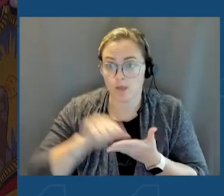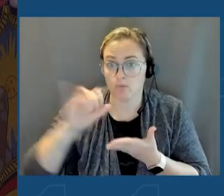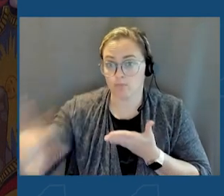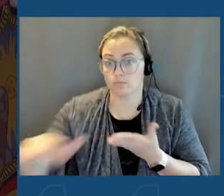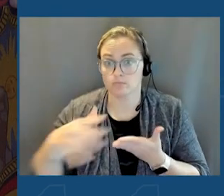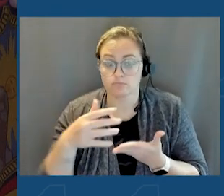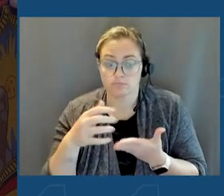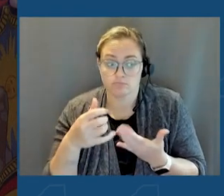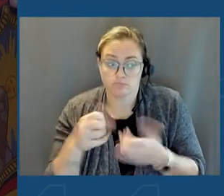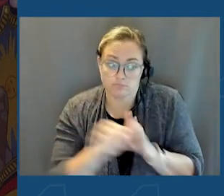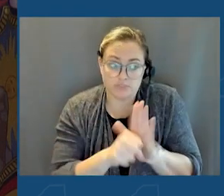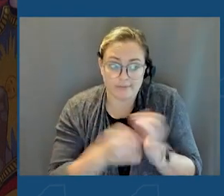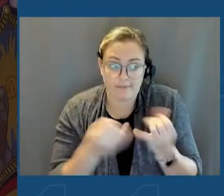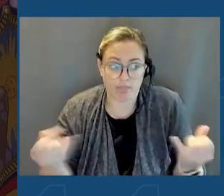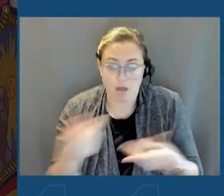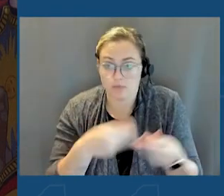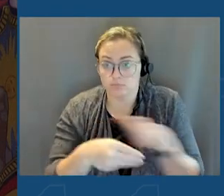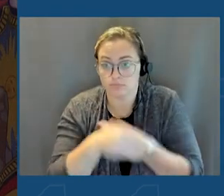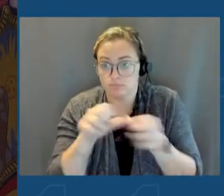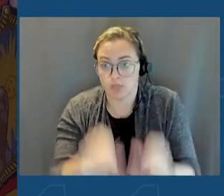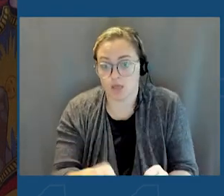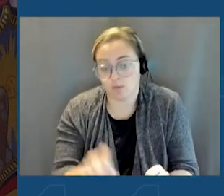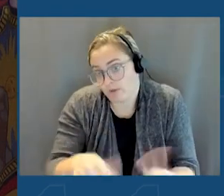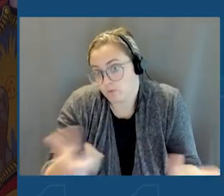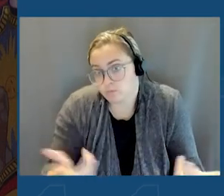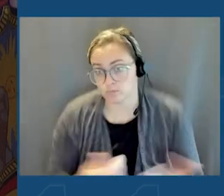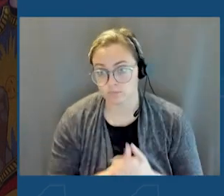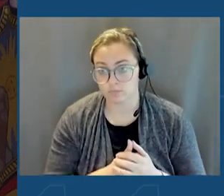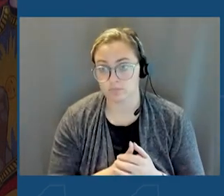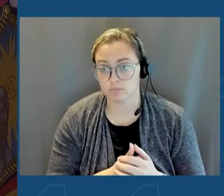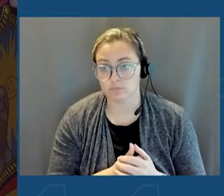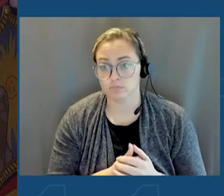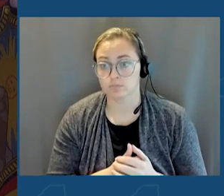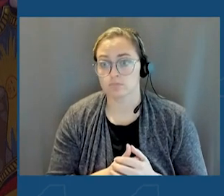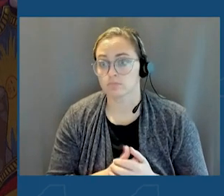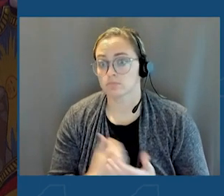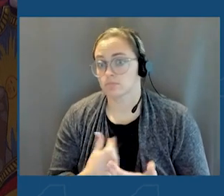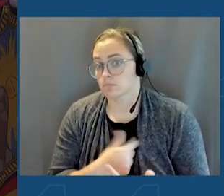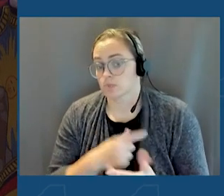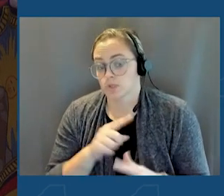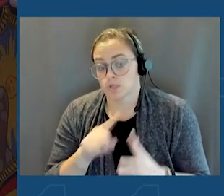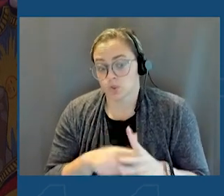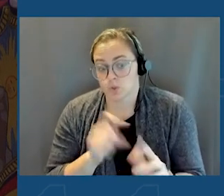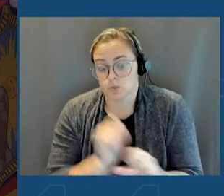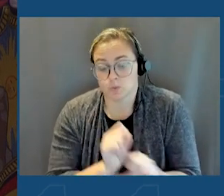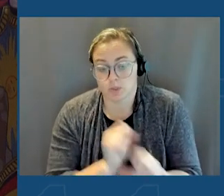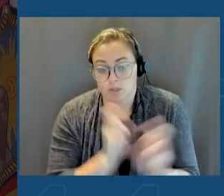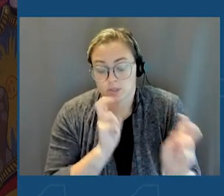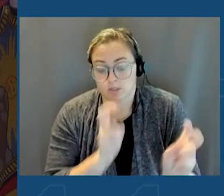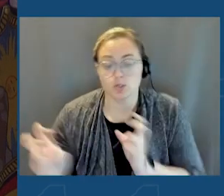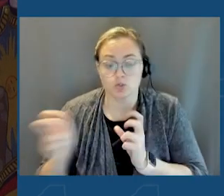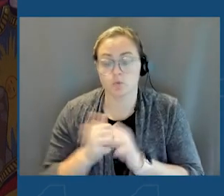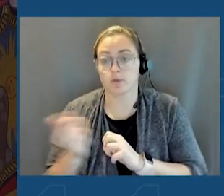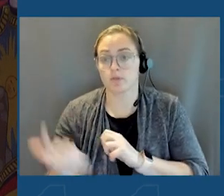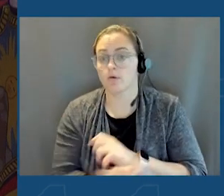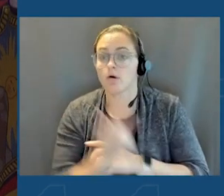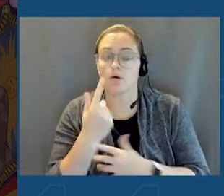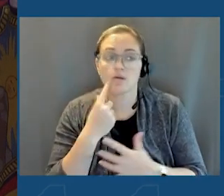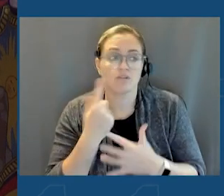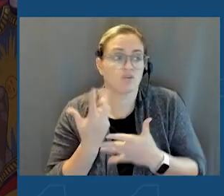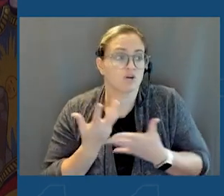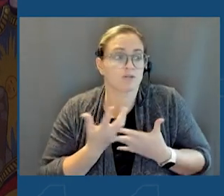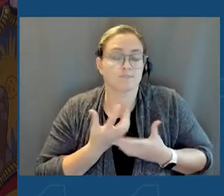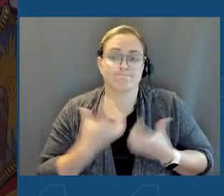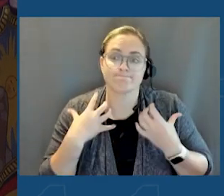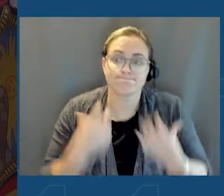like, okay, this is what we have to do. So we just started working on this issue with all of our might and ended up having to